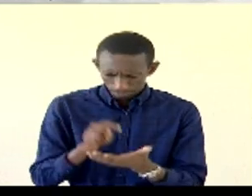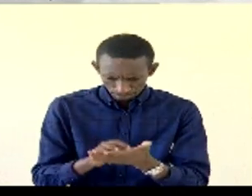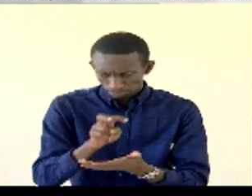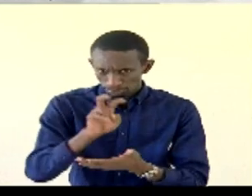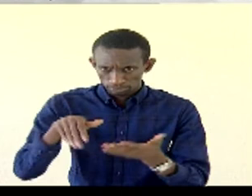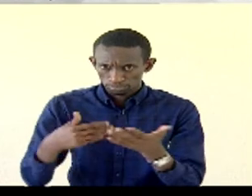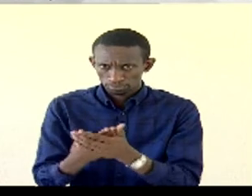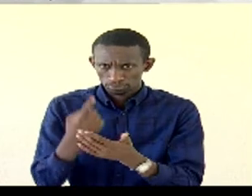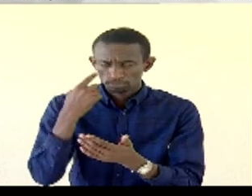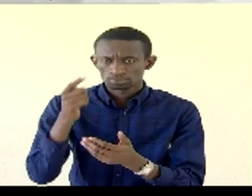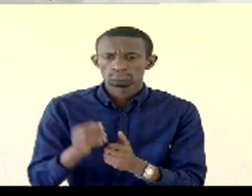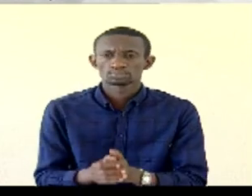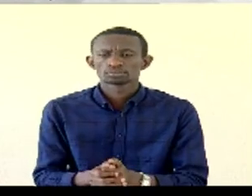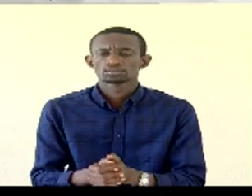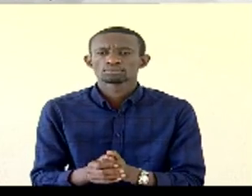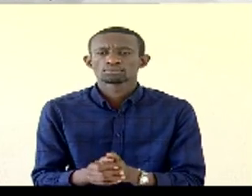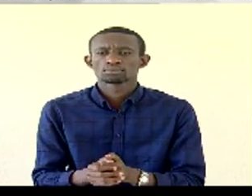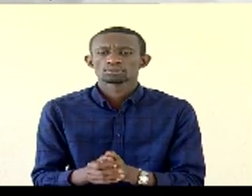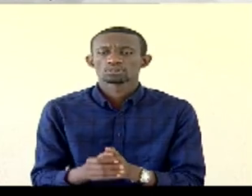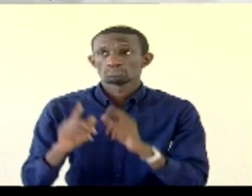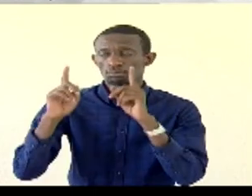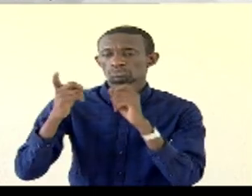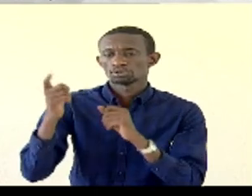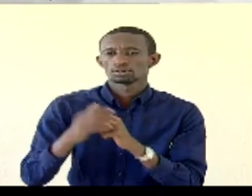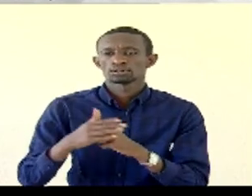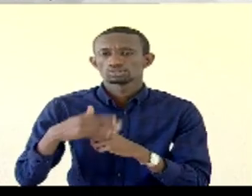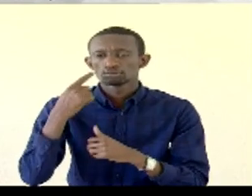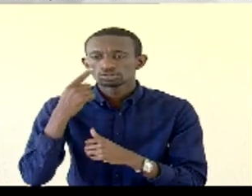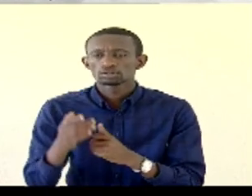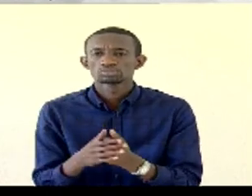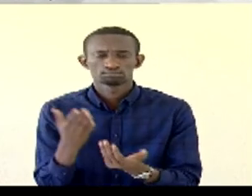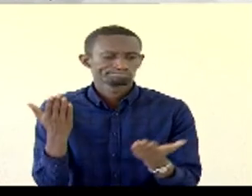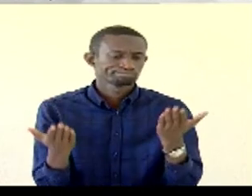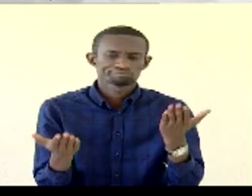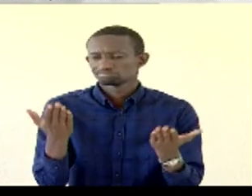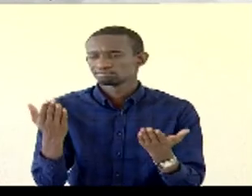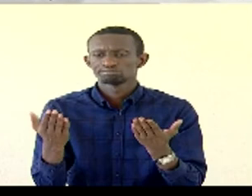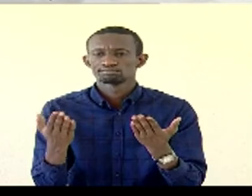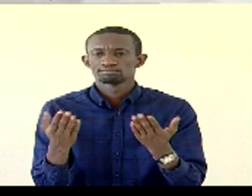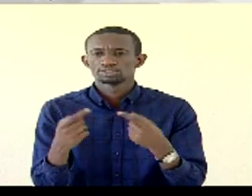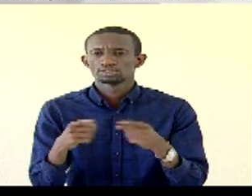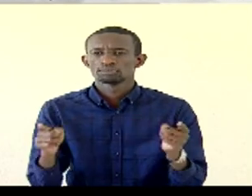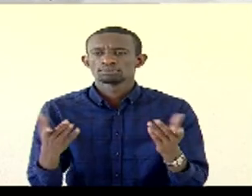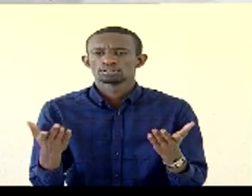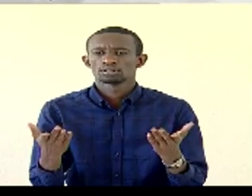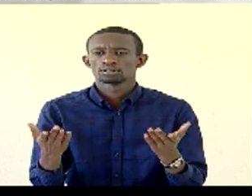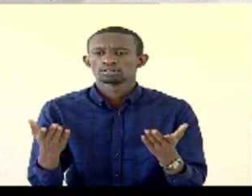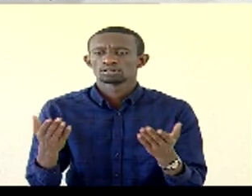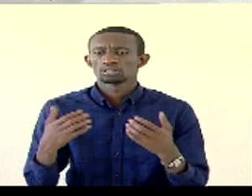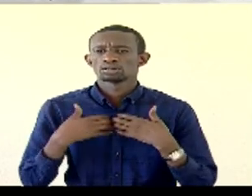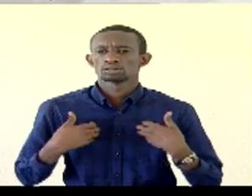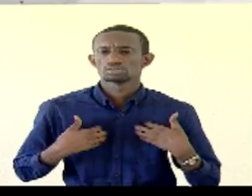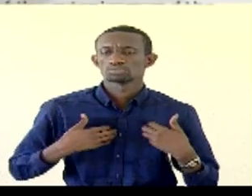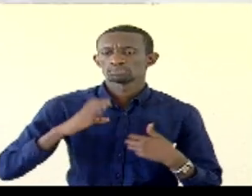these, have a snapshot and take them, and then see the major differences we actually look at when we are having plant and animal cells